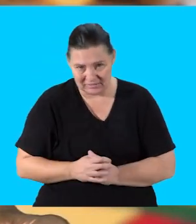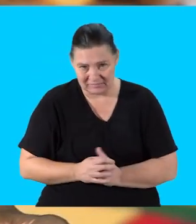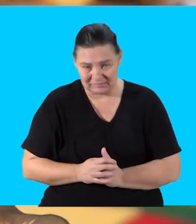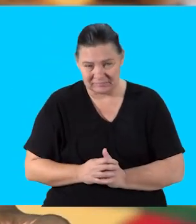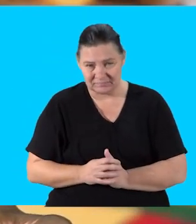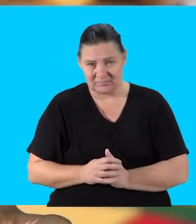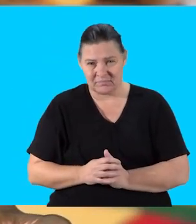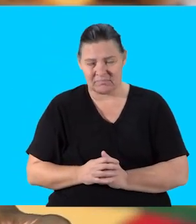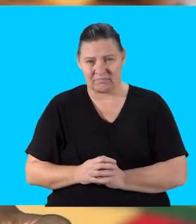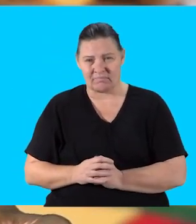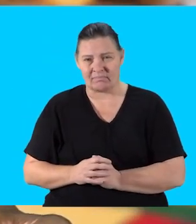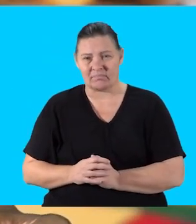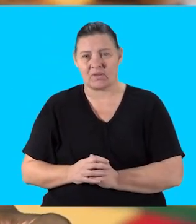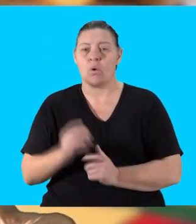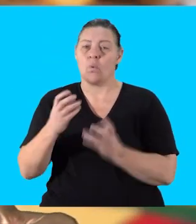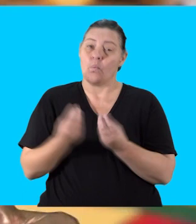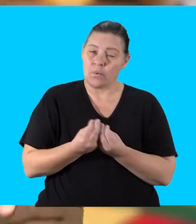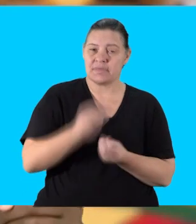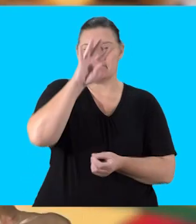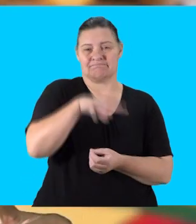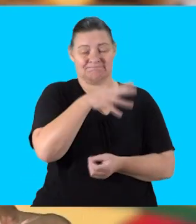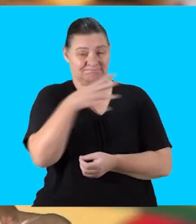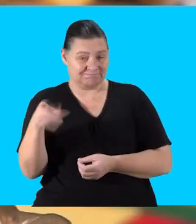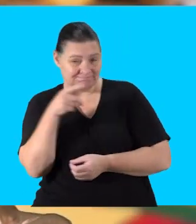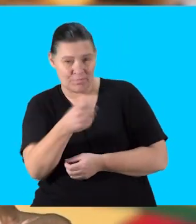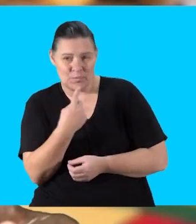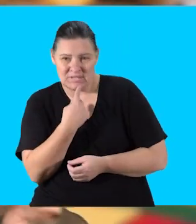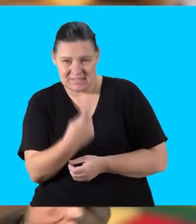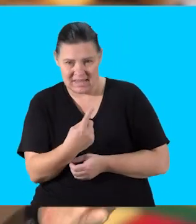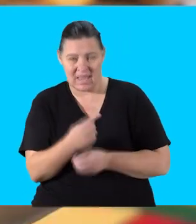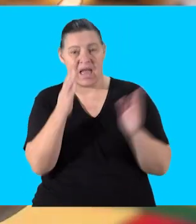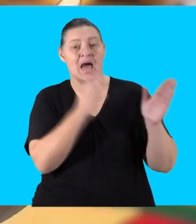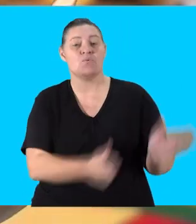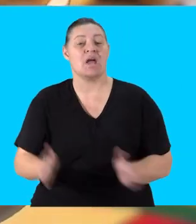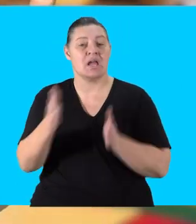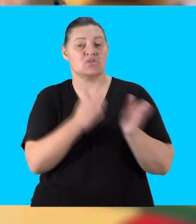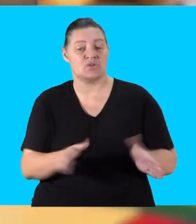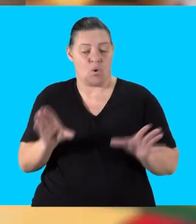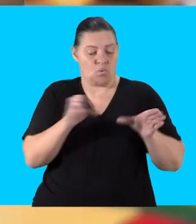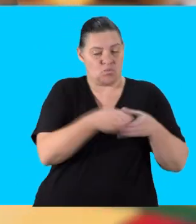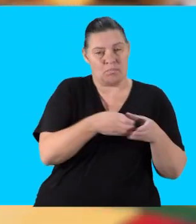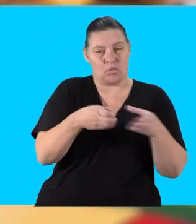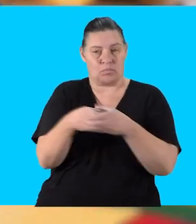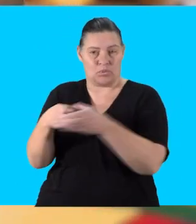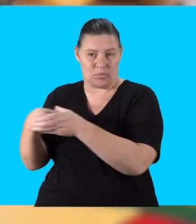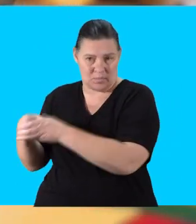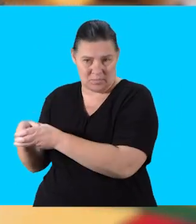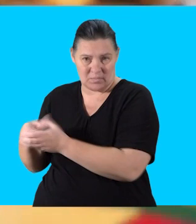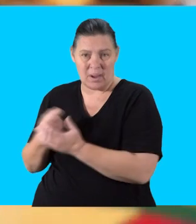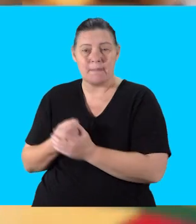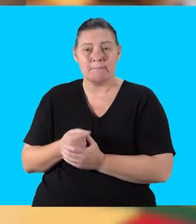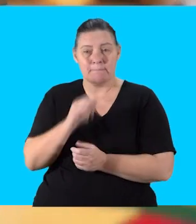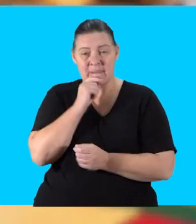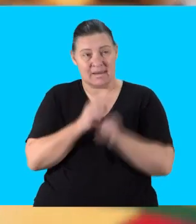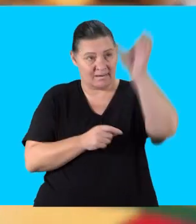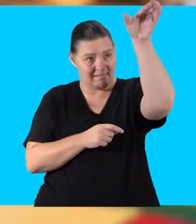Now, again, with the periodic table, we have said that we have with the arrangement is in terms of the groups. Now that's